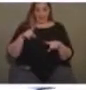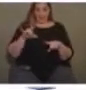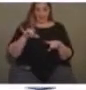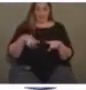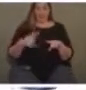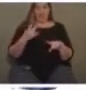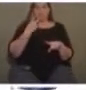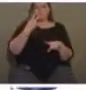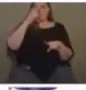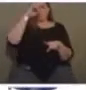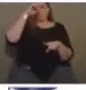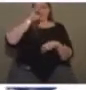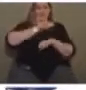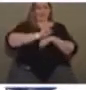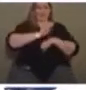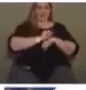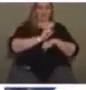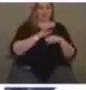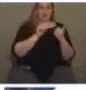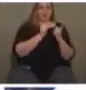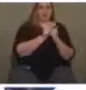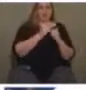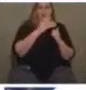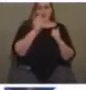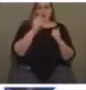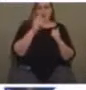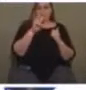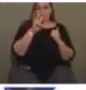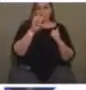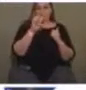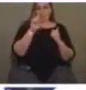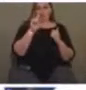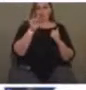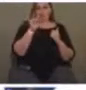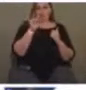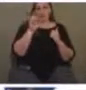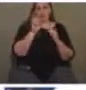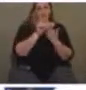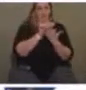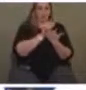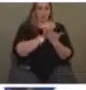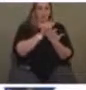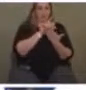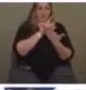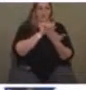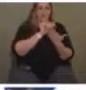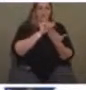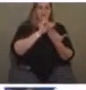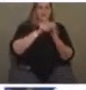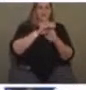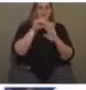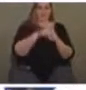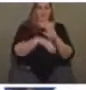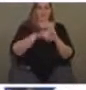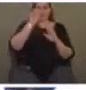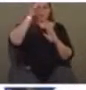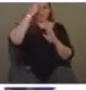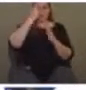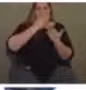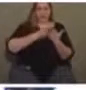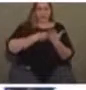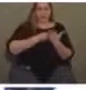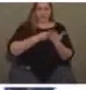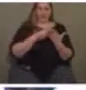that Puerto Rico's labor welfare laws were not what caused the downturn to the economy and to the government's finances